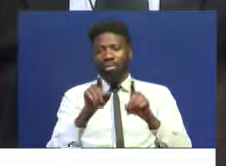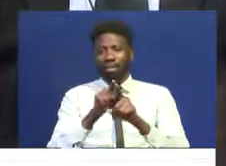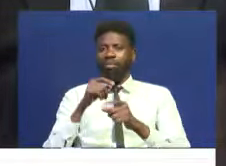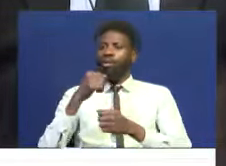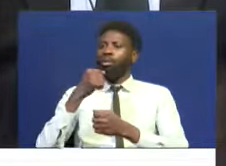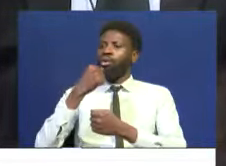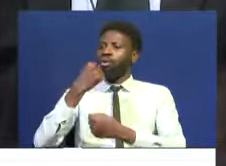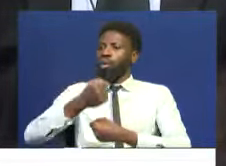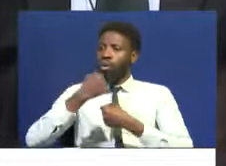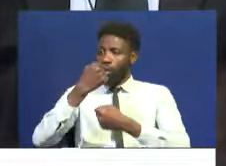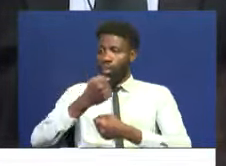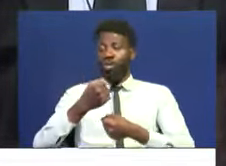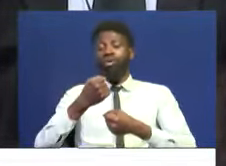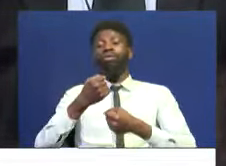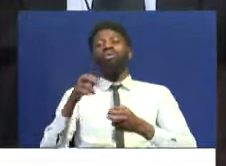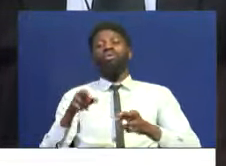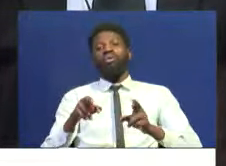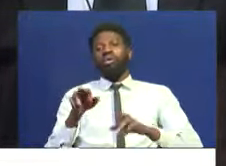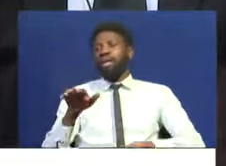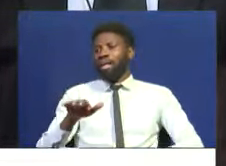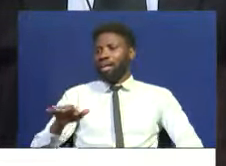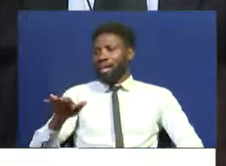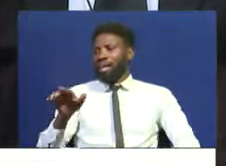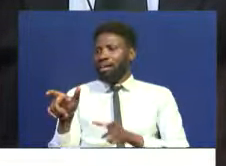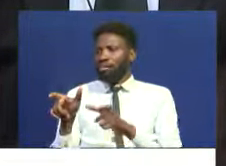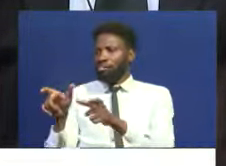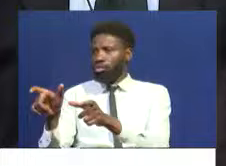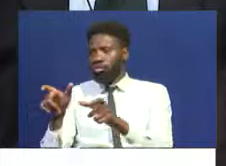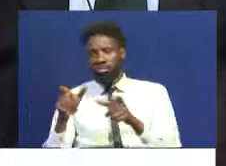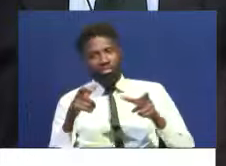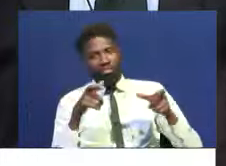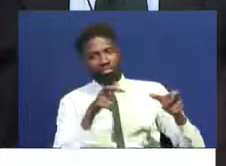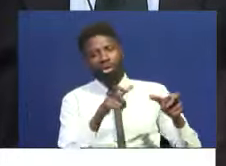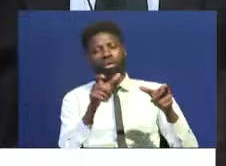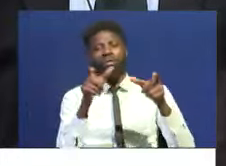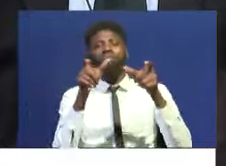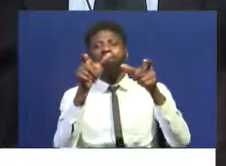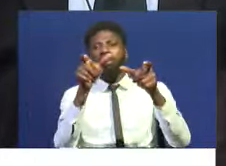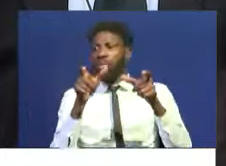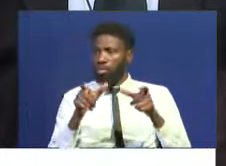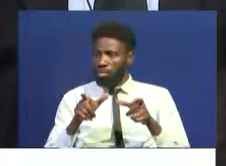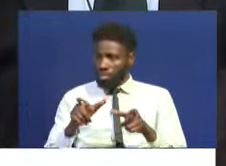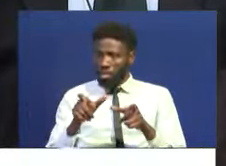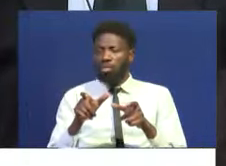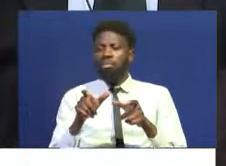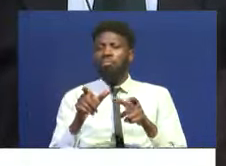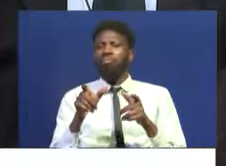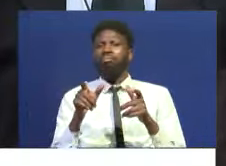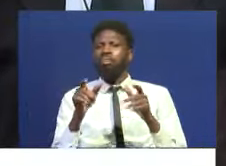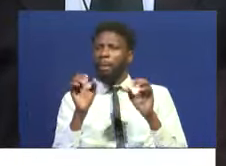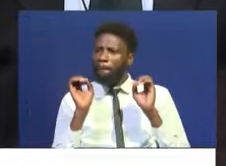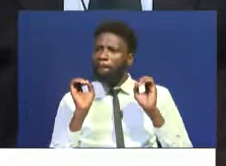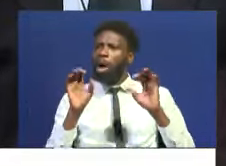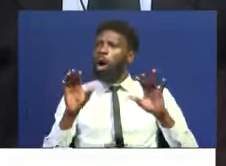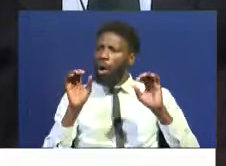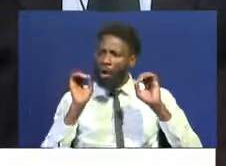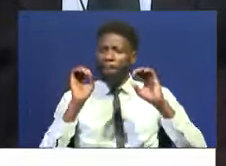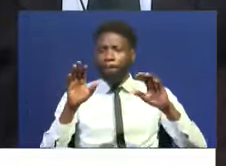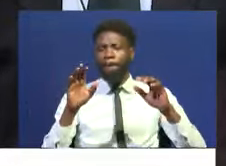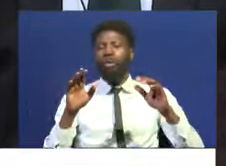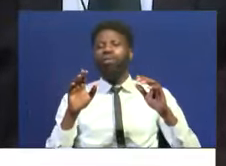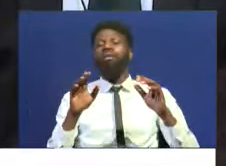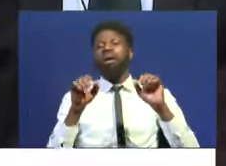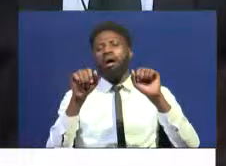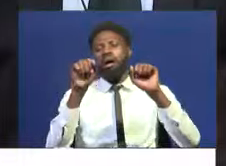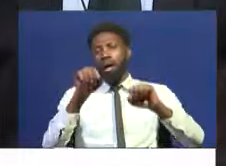zone areas that are zoned for nightclubs where they can play music, but where the